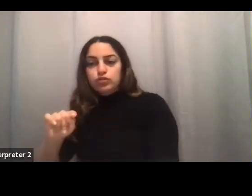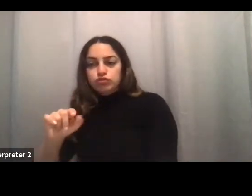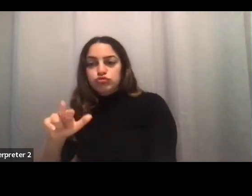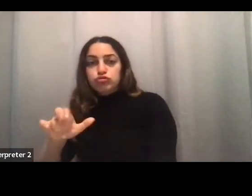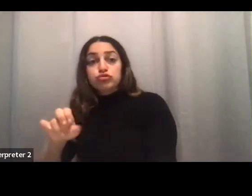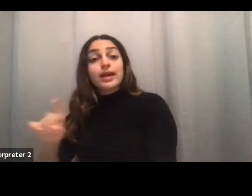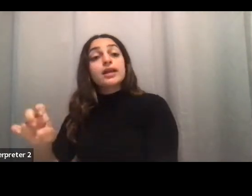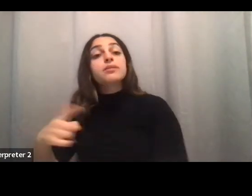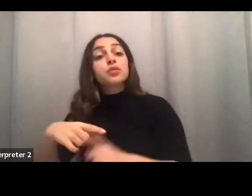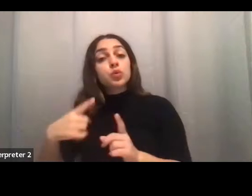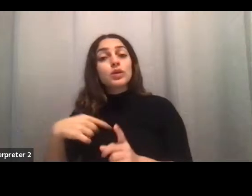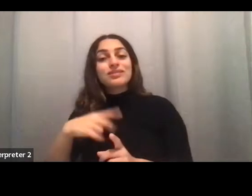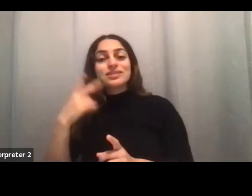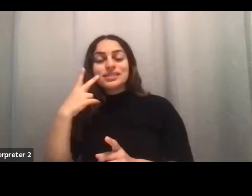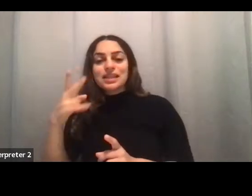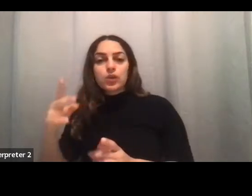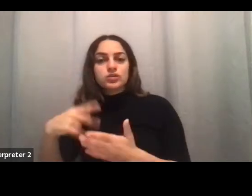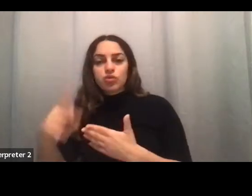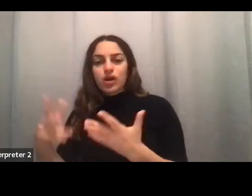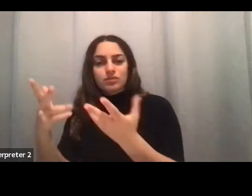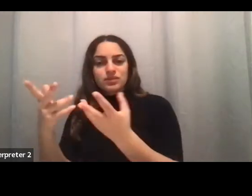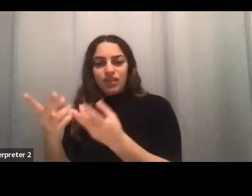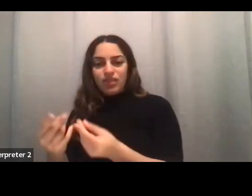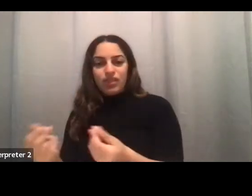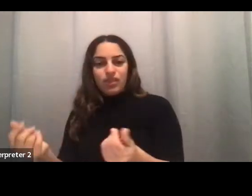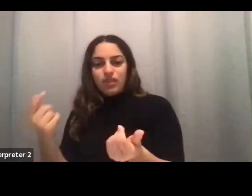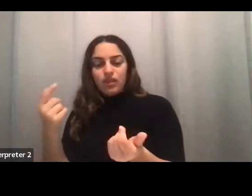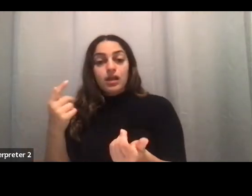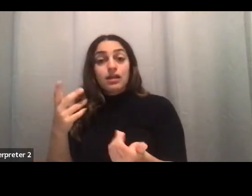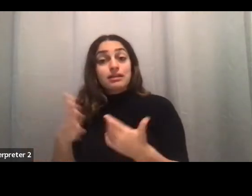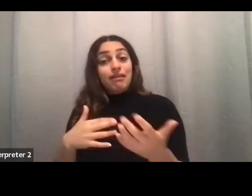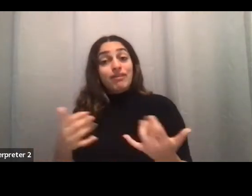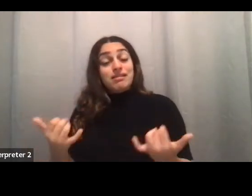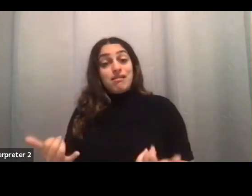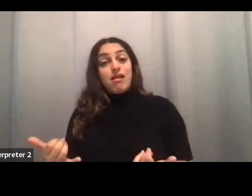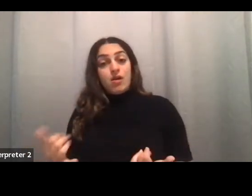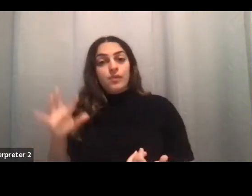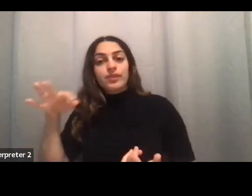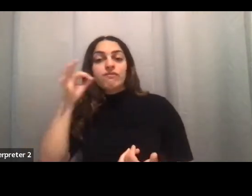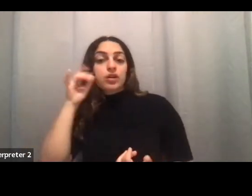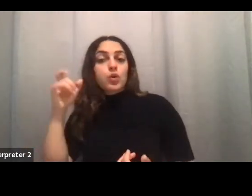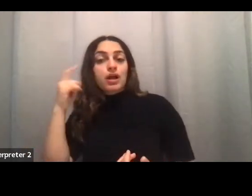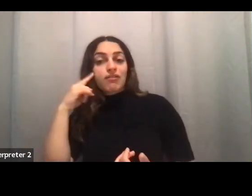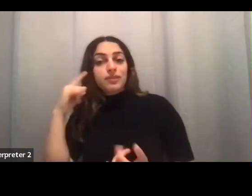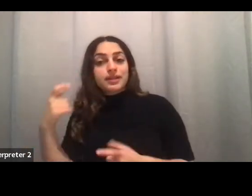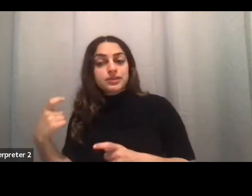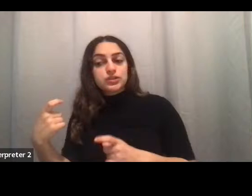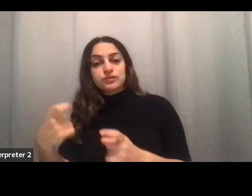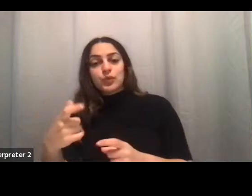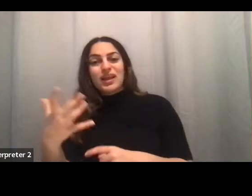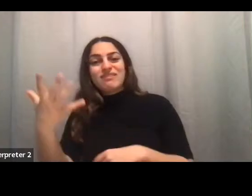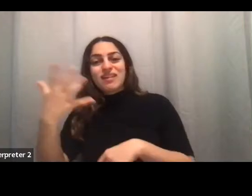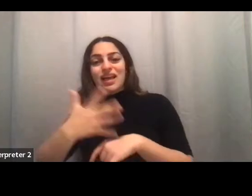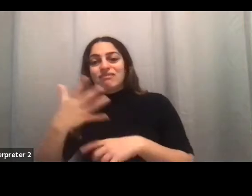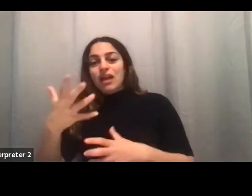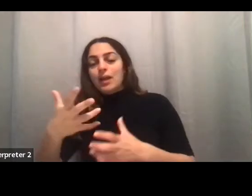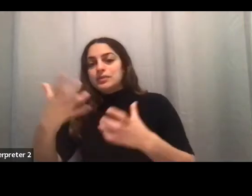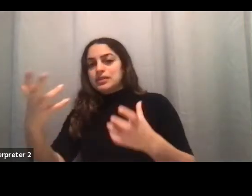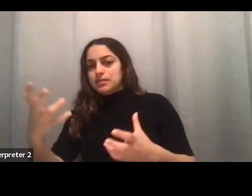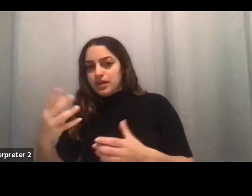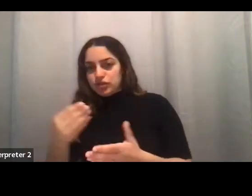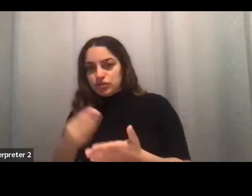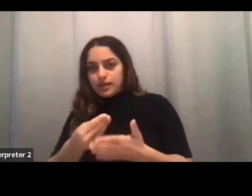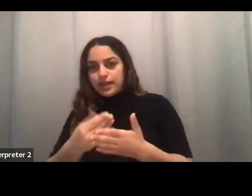wither for decades and even now the federal government is devoting five times as much money to